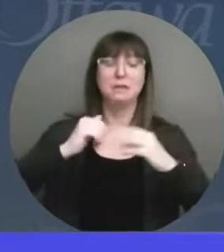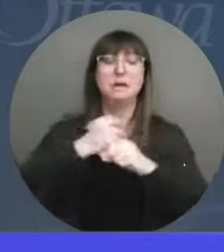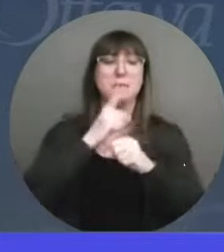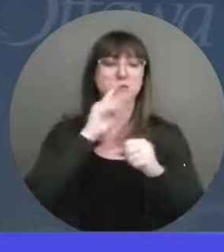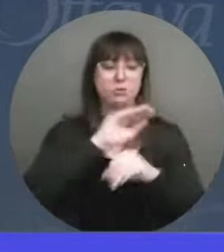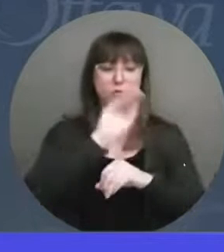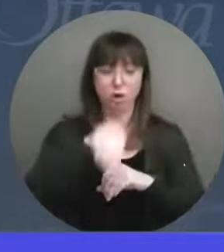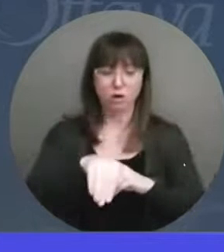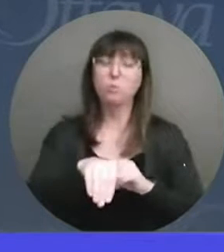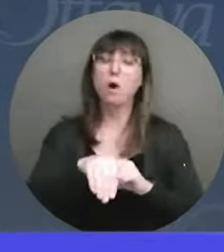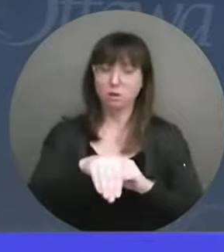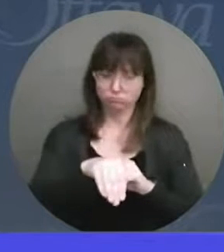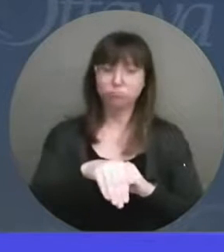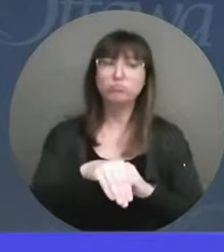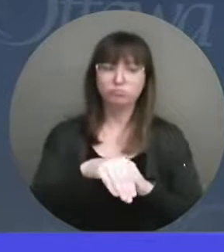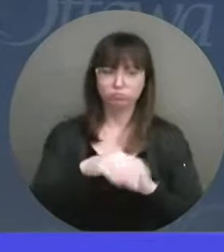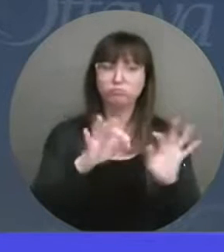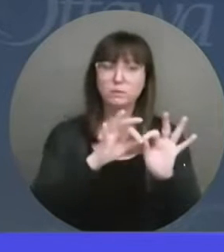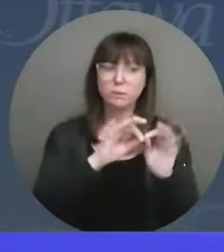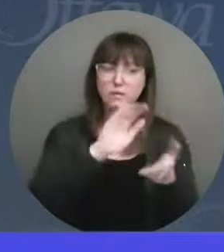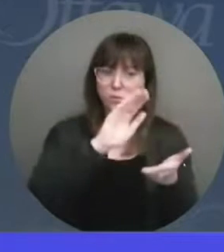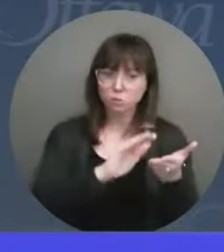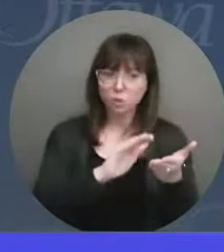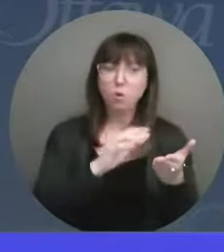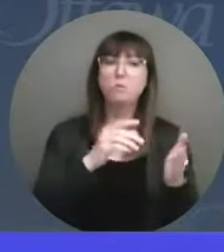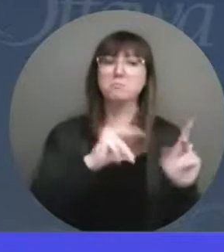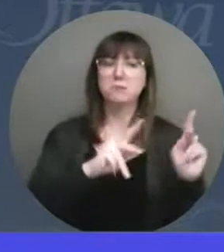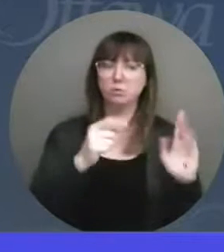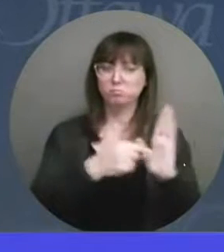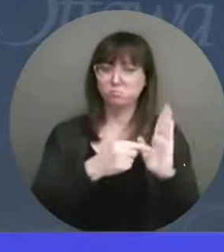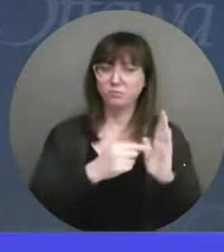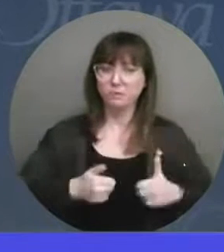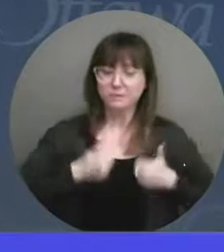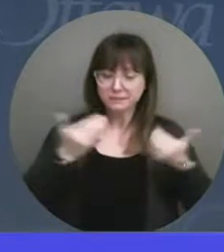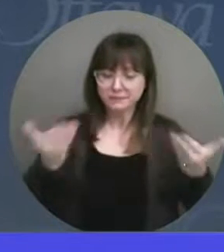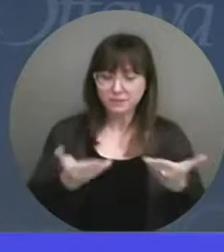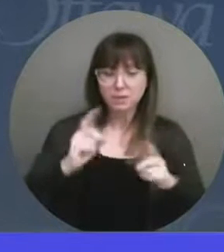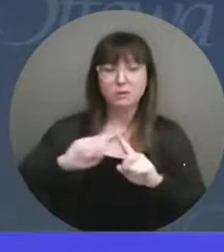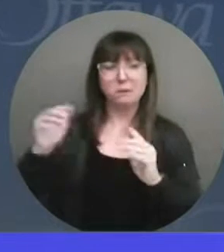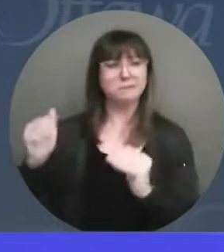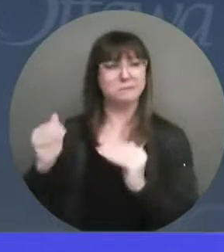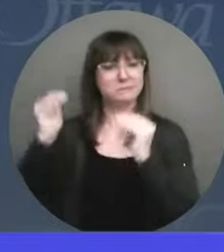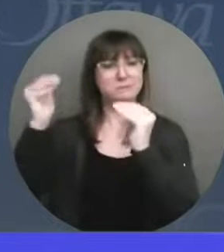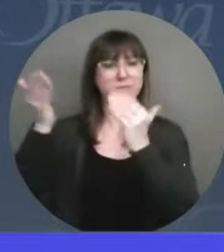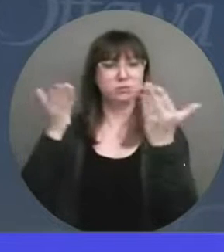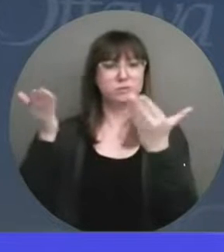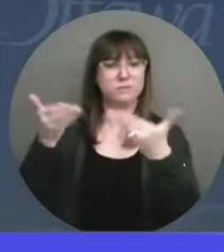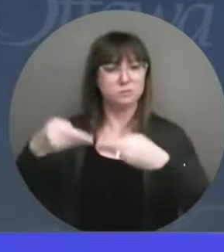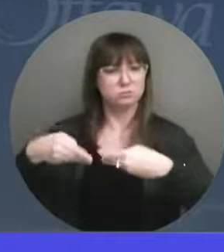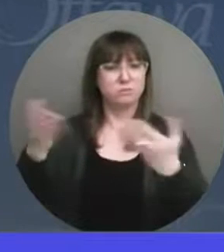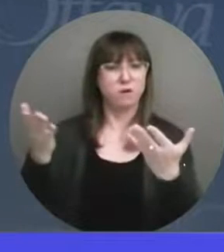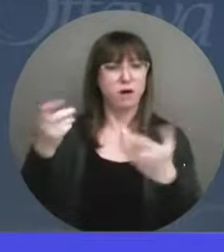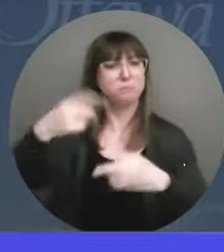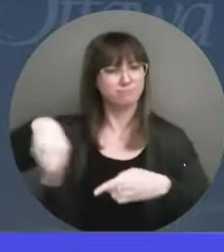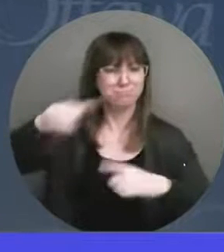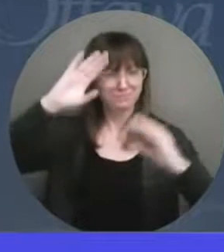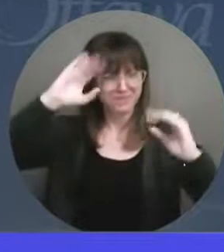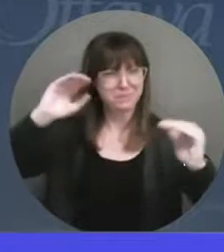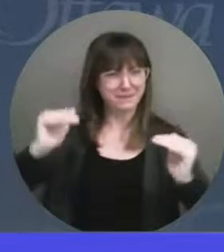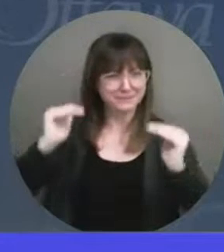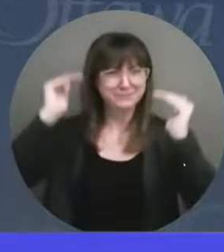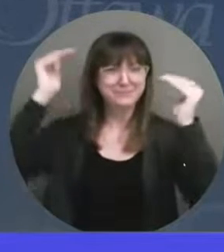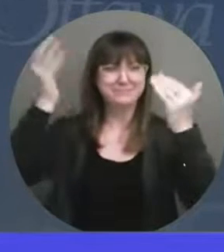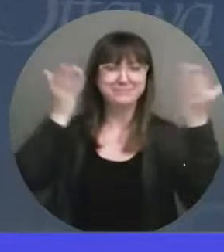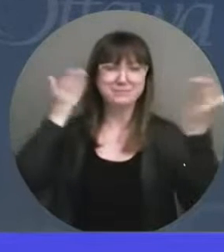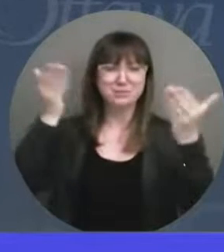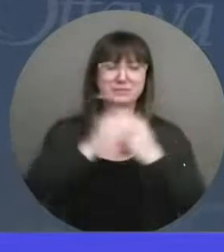affordable city and providing those good services that the public have come to expect. There's always a great debate at